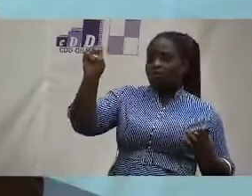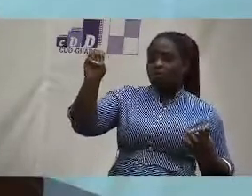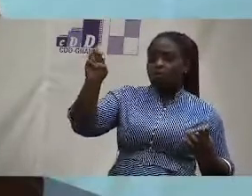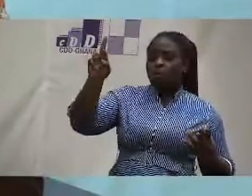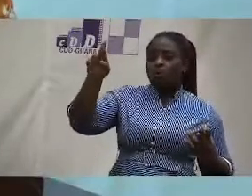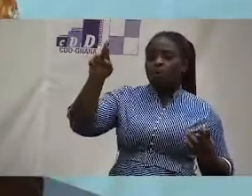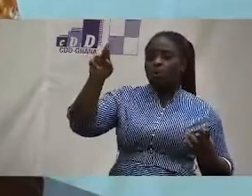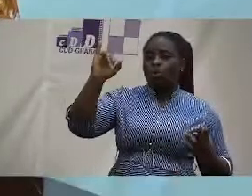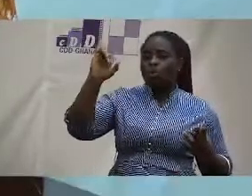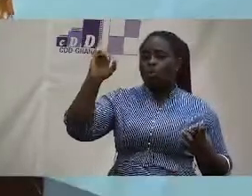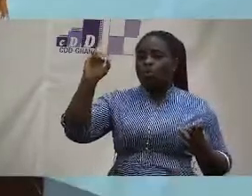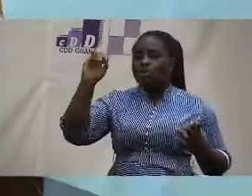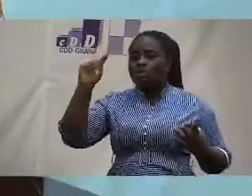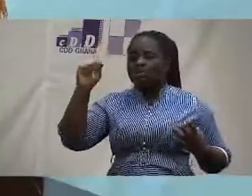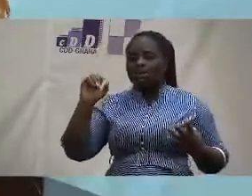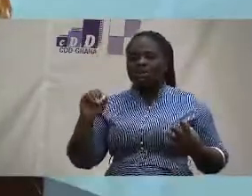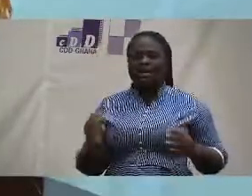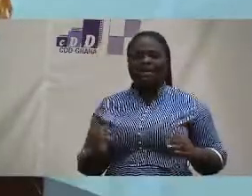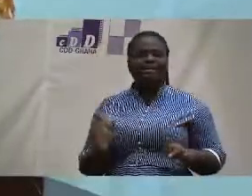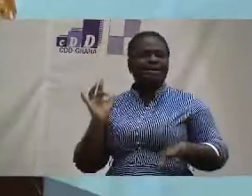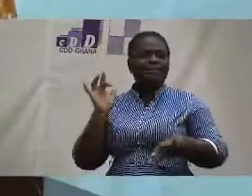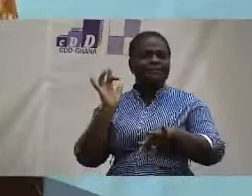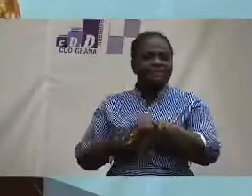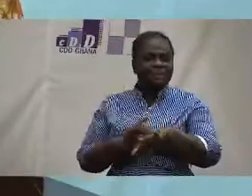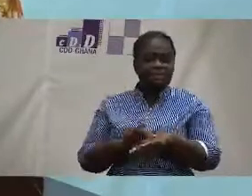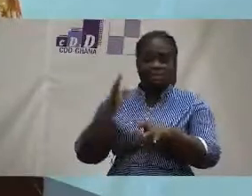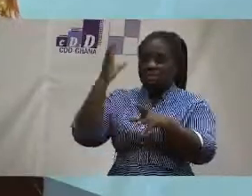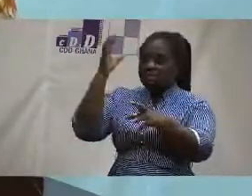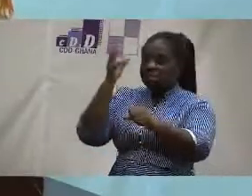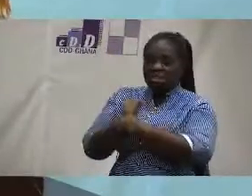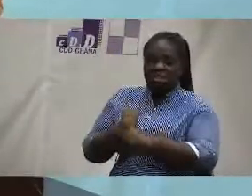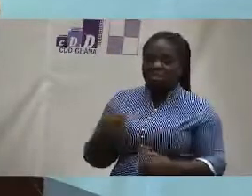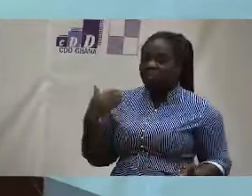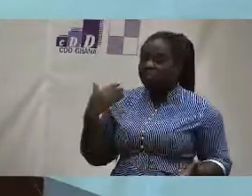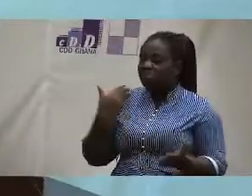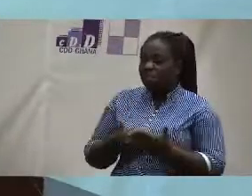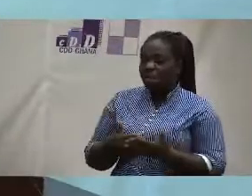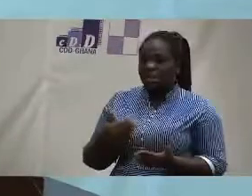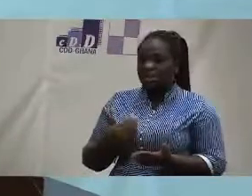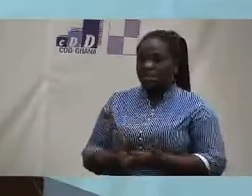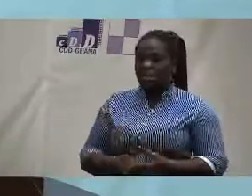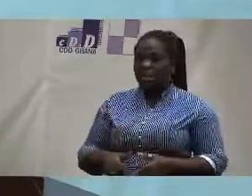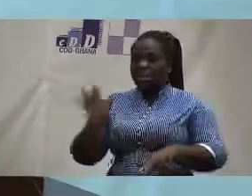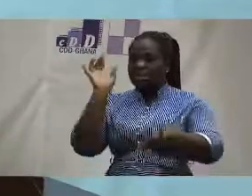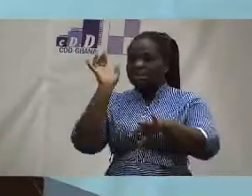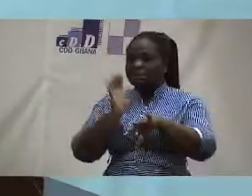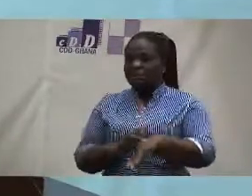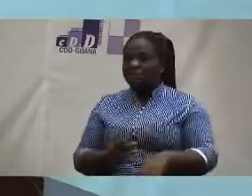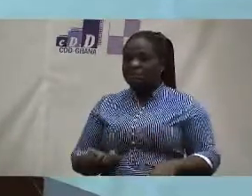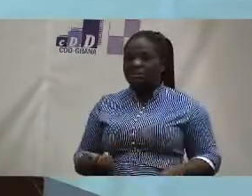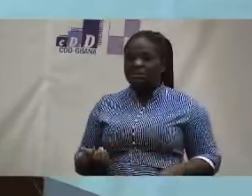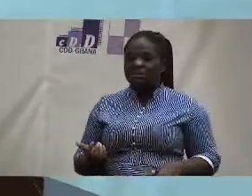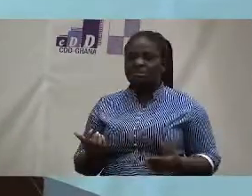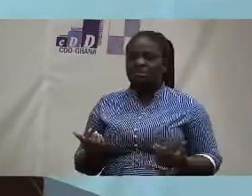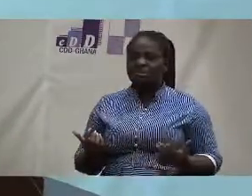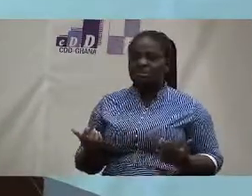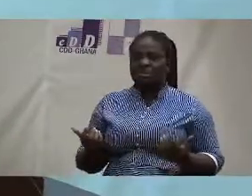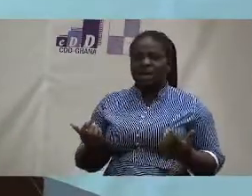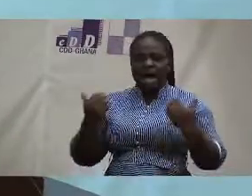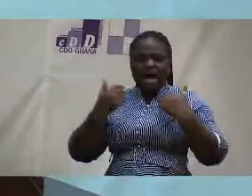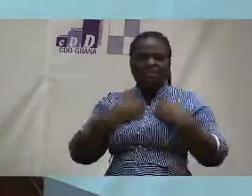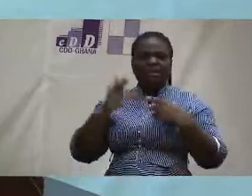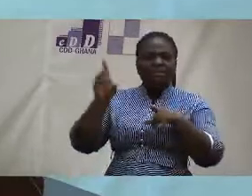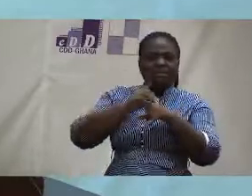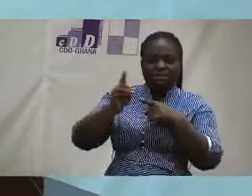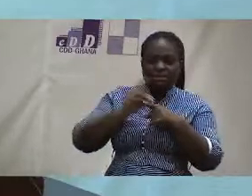laws. It even affects our ability to receive money. It affects even our ability to conduct our